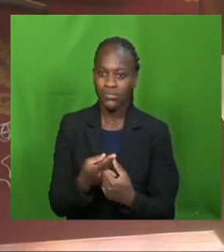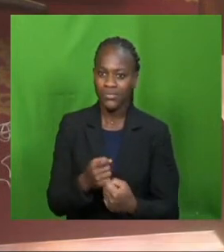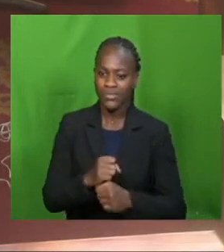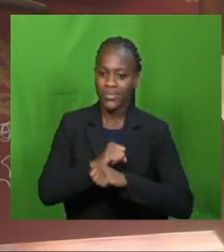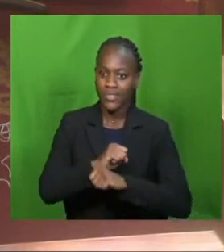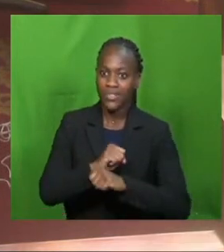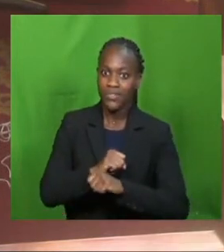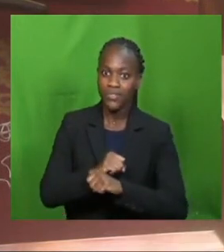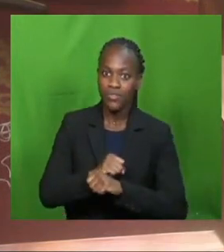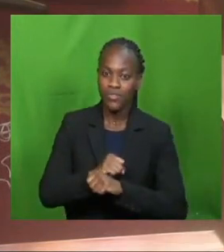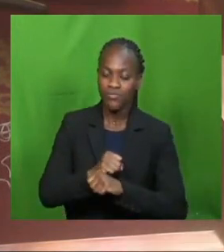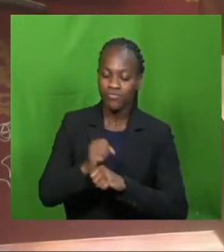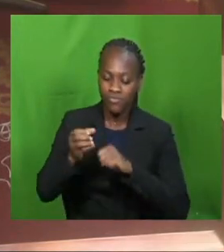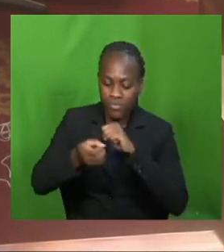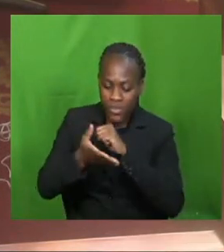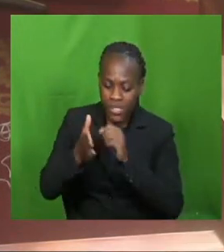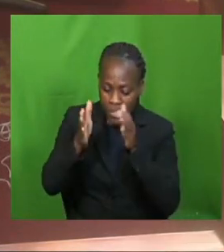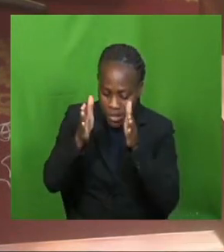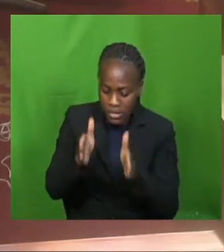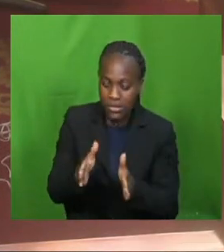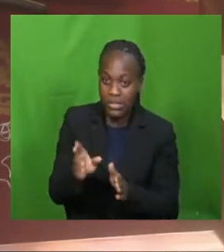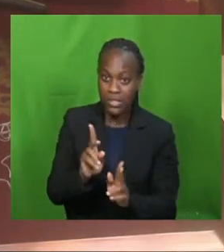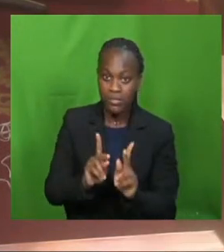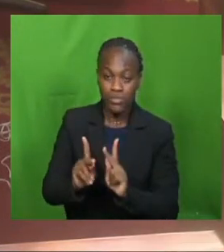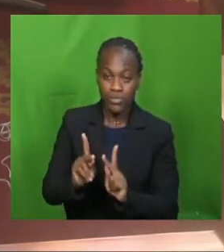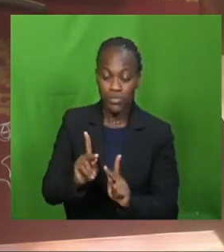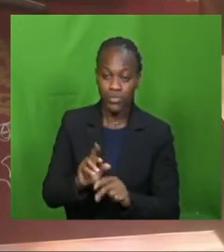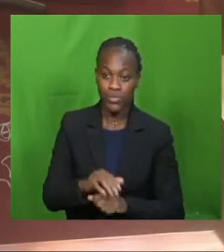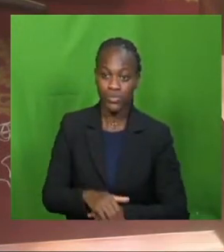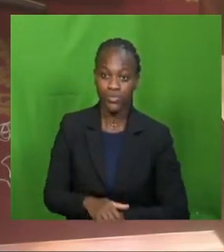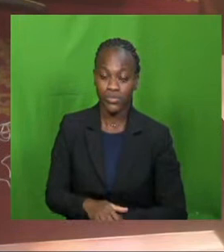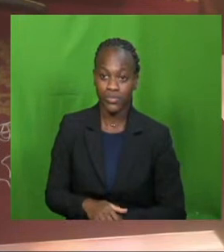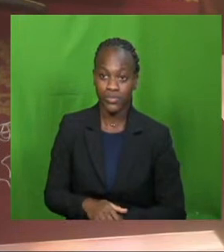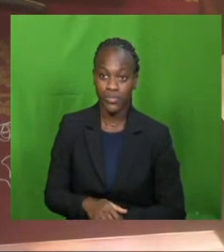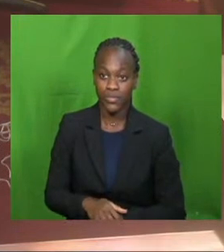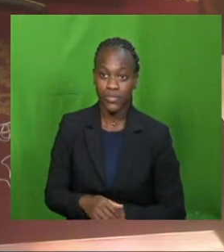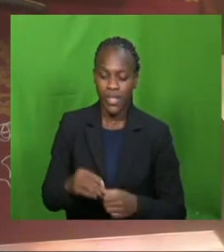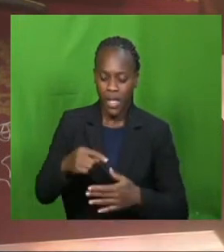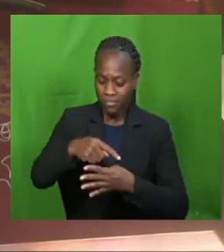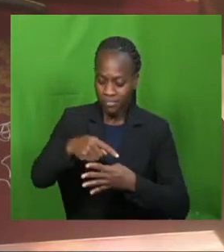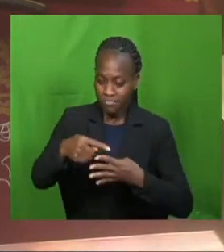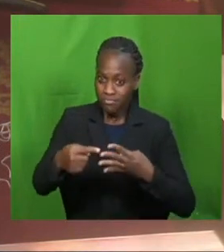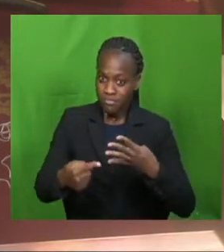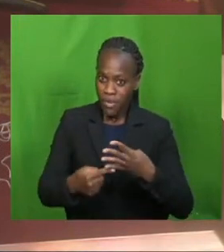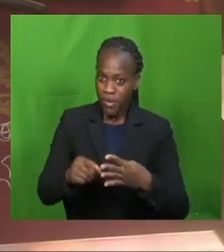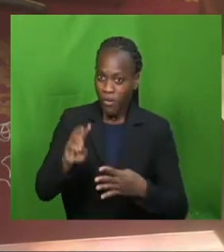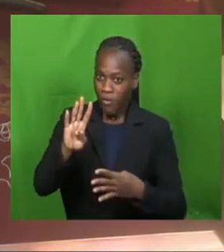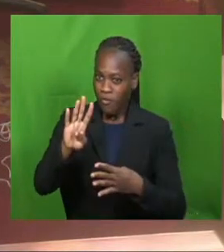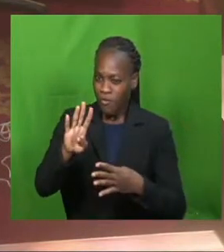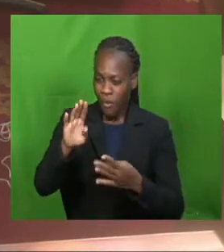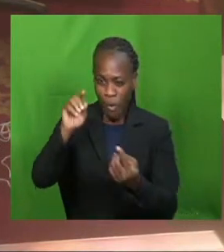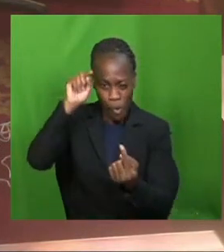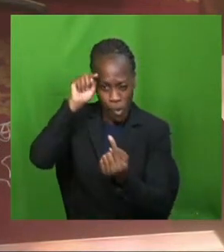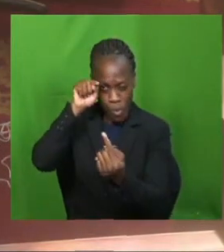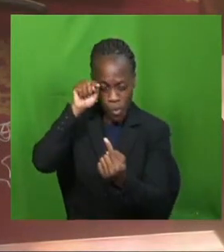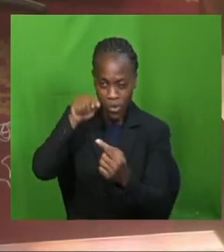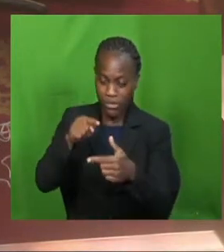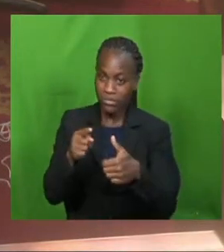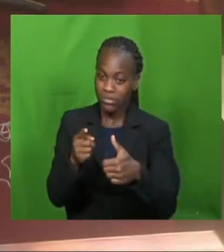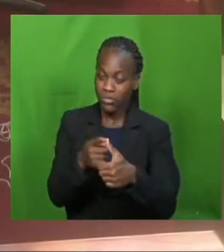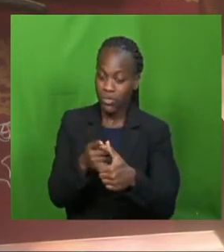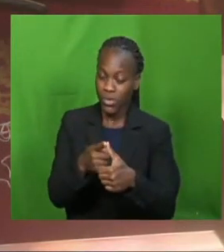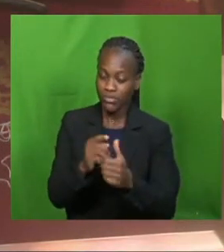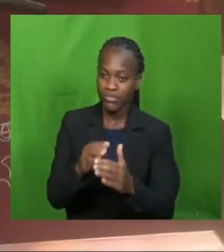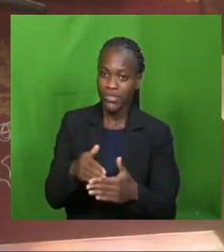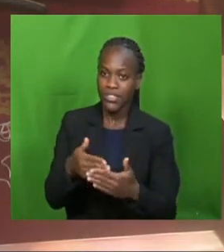journalists. The mechanism seeks to achieve 4 key objectives. 1, to